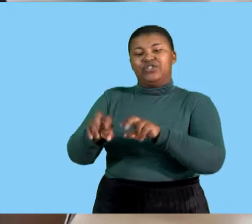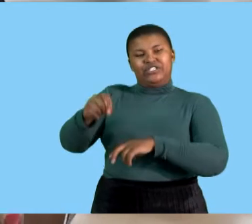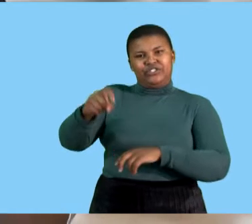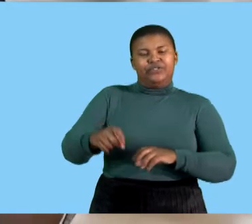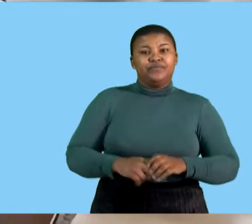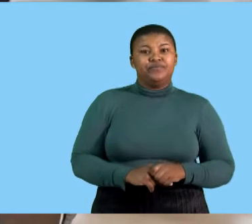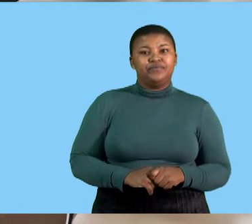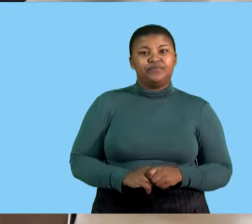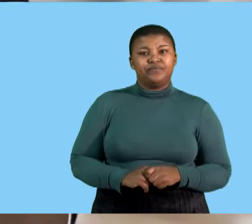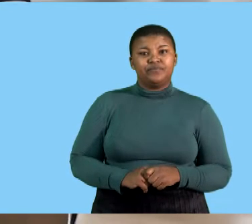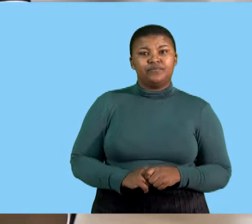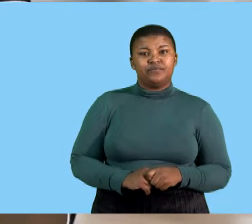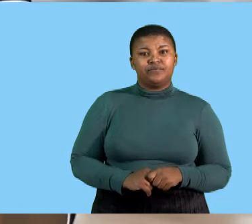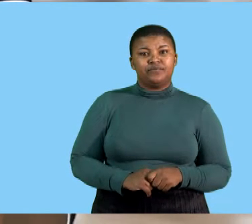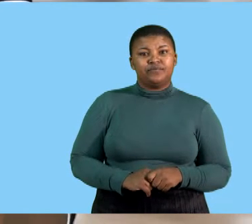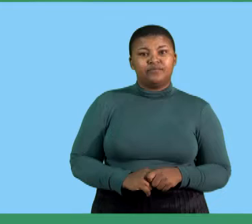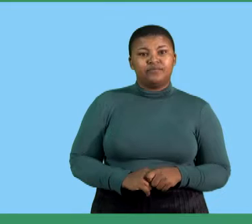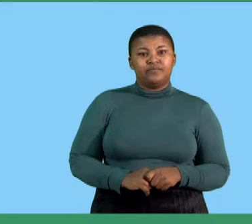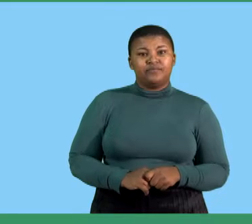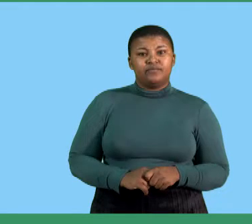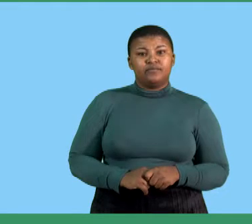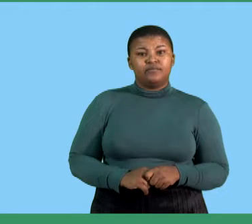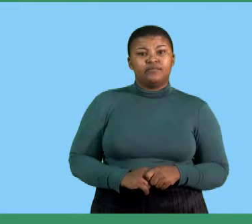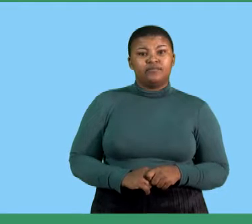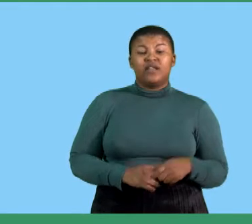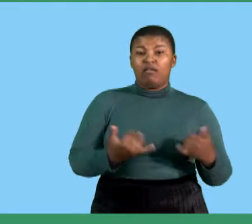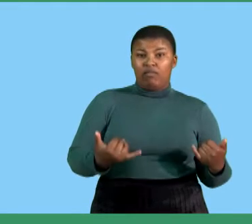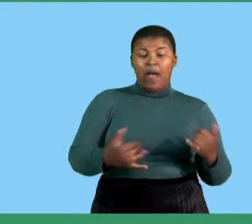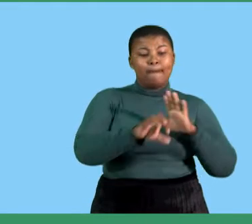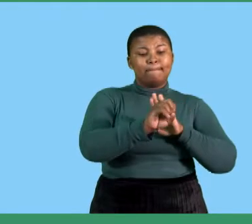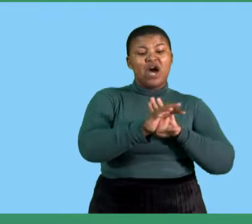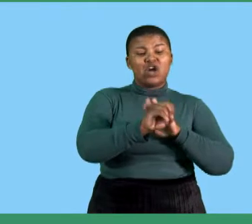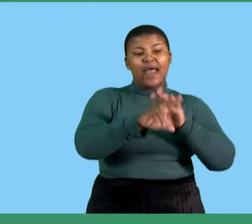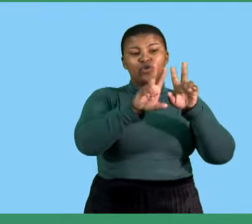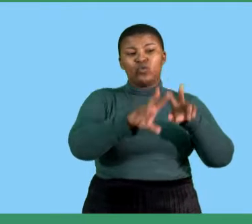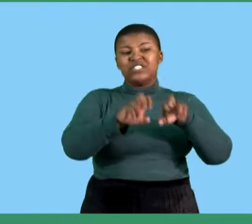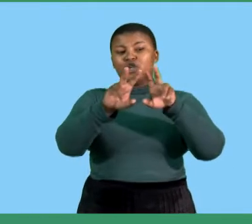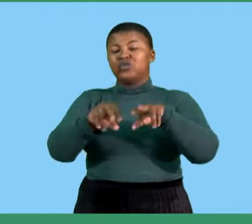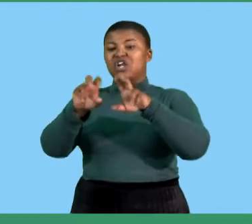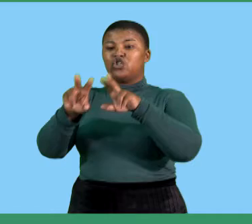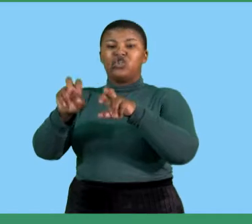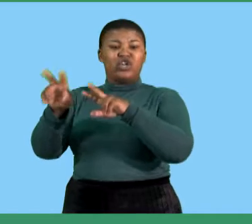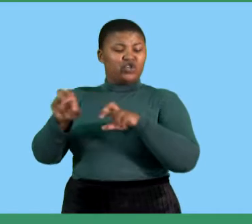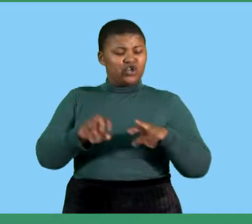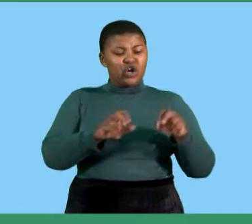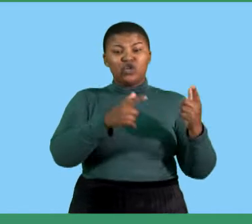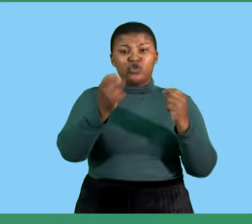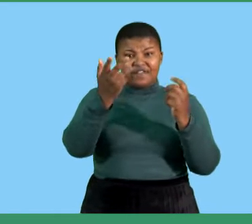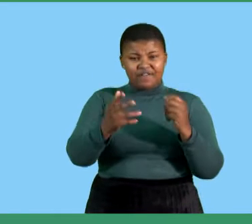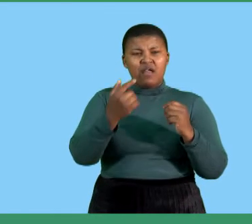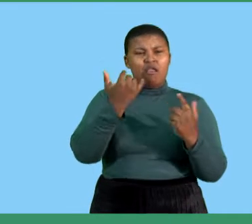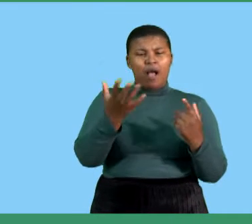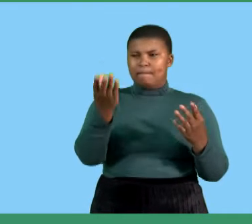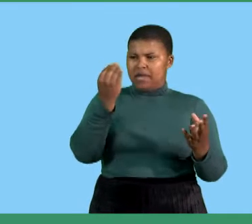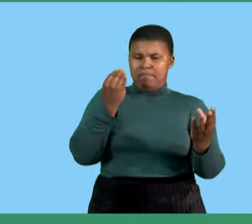market research. So the results of the market research is important as it will indicate whether the target market